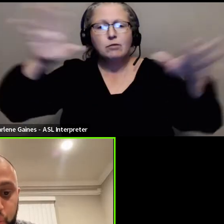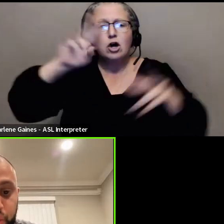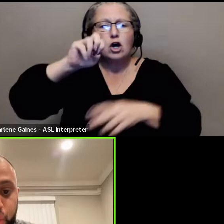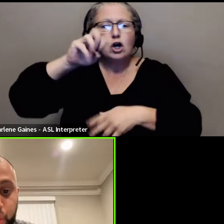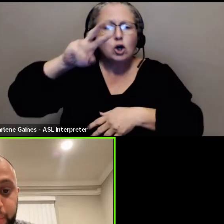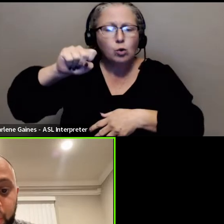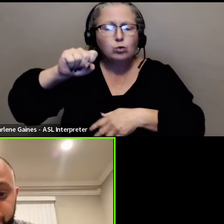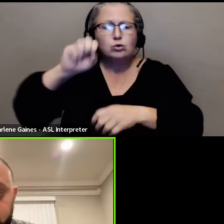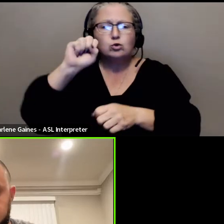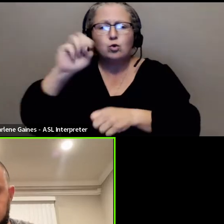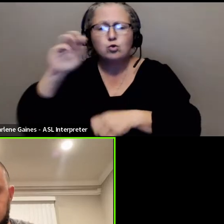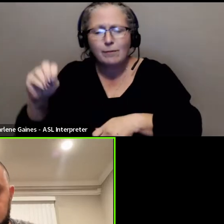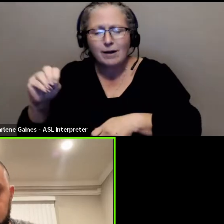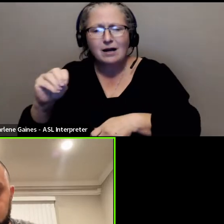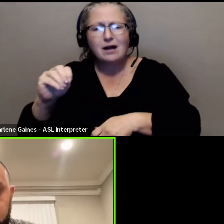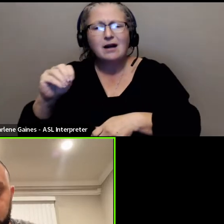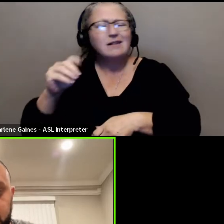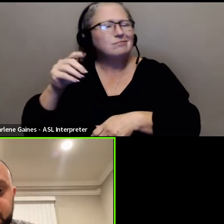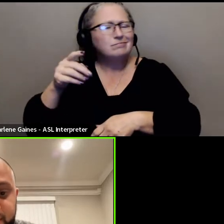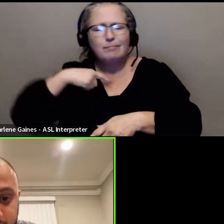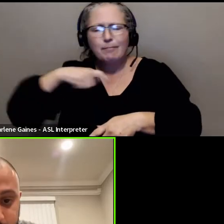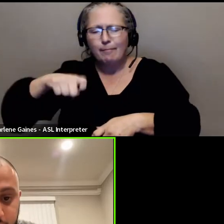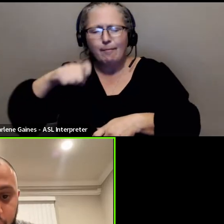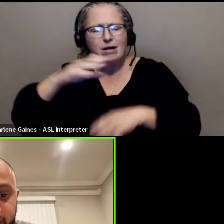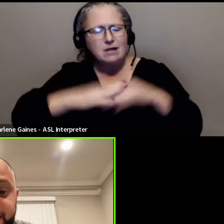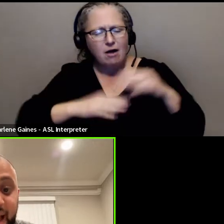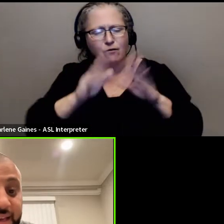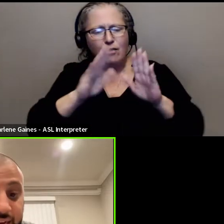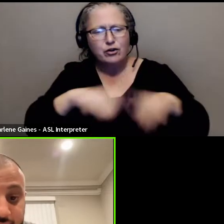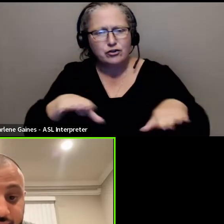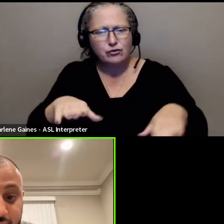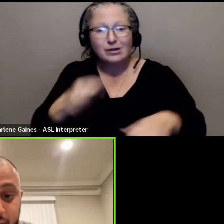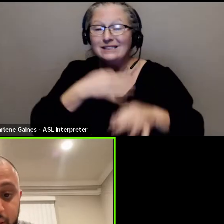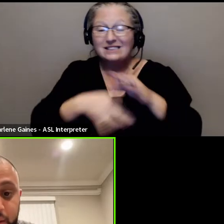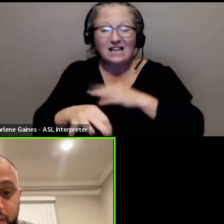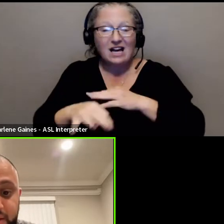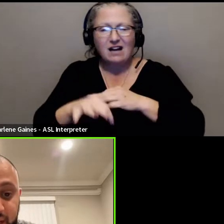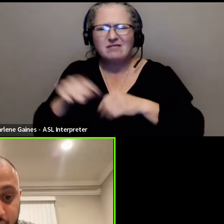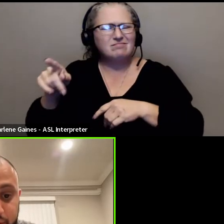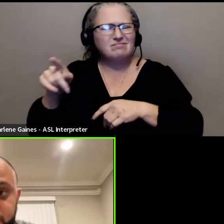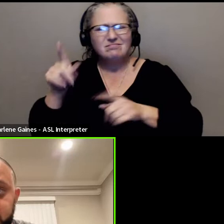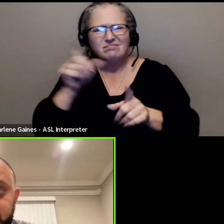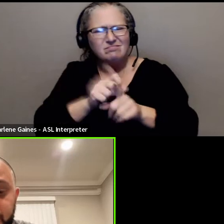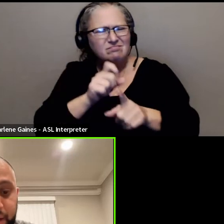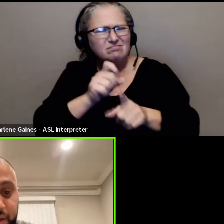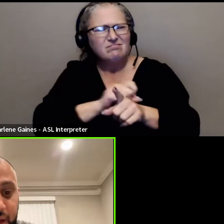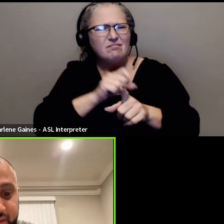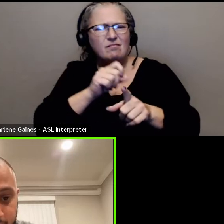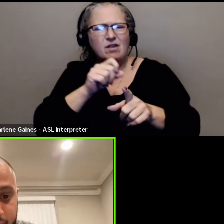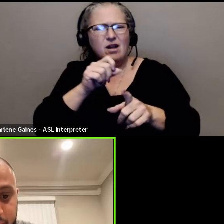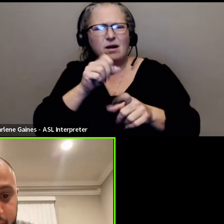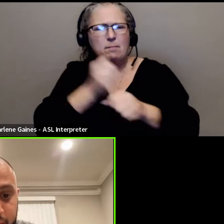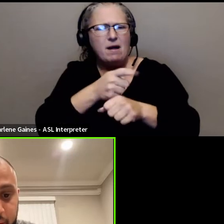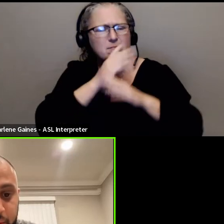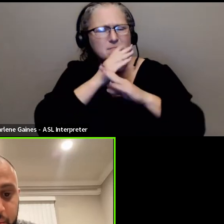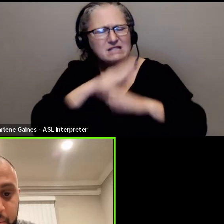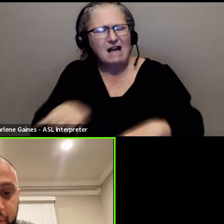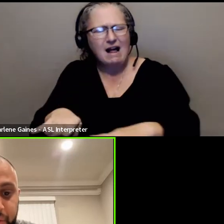these children should be comforted. Instead, they are antagonized, silenced, and